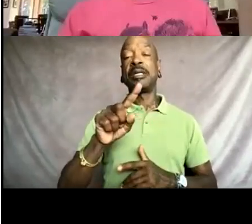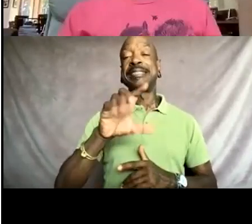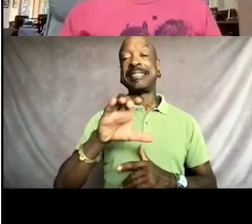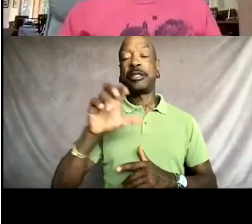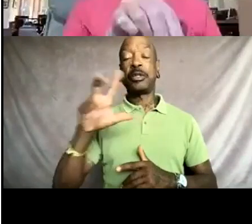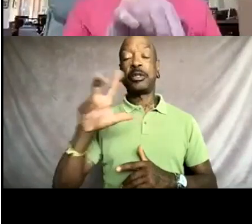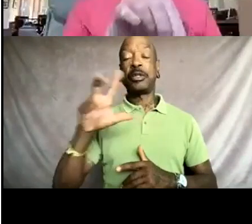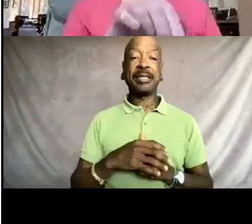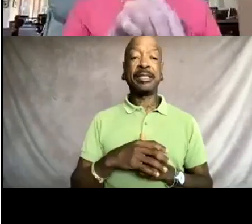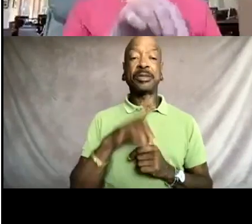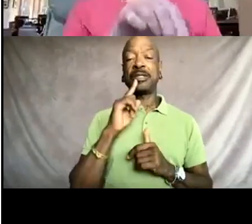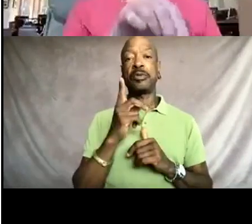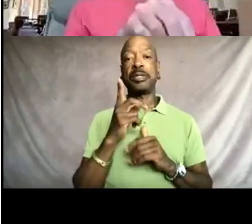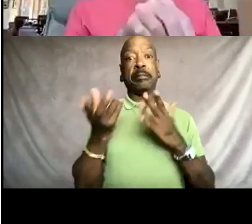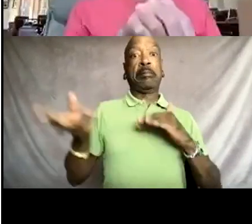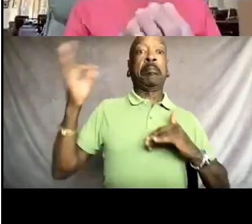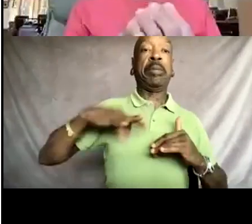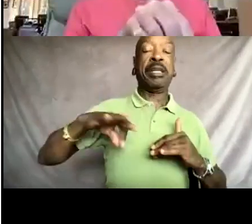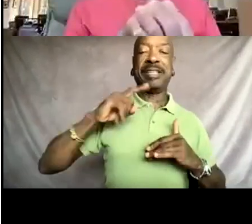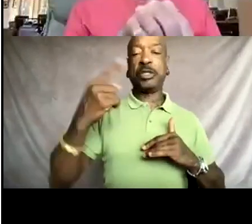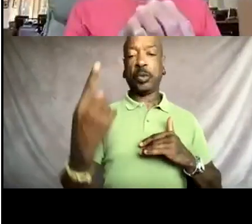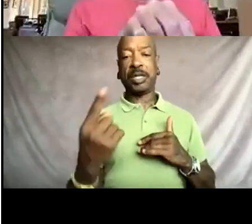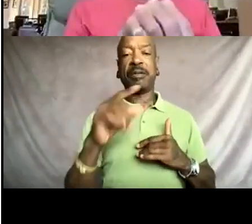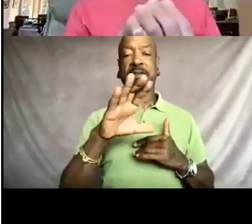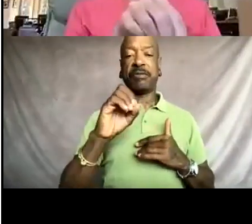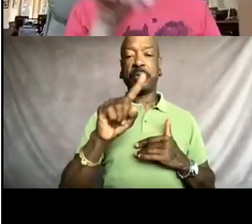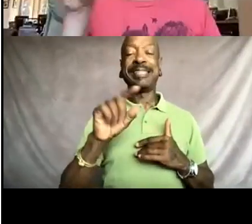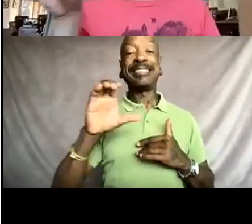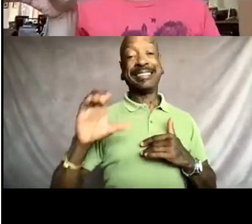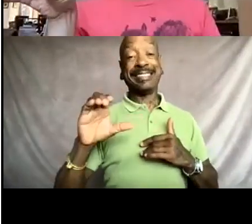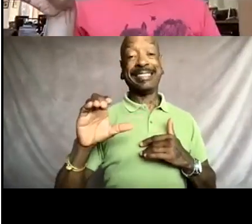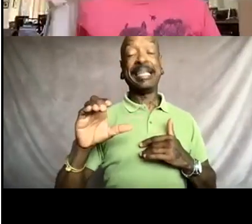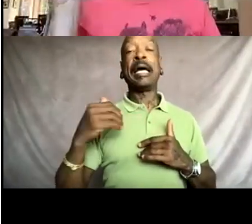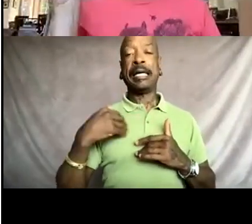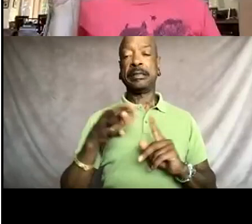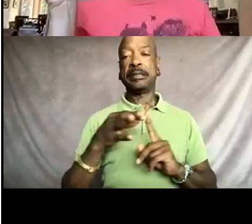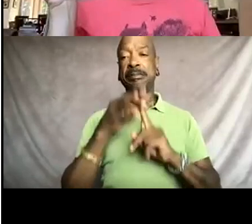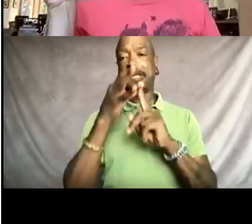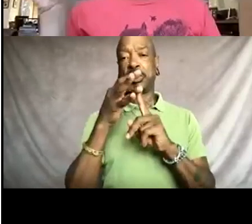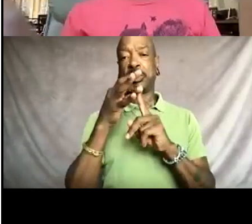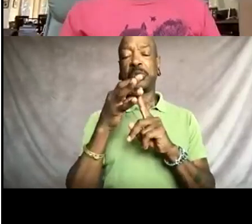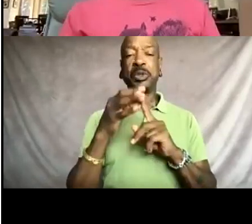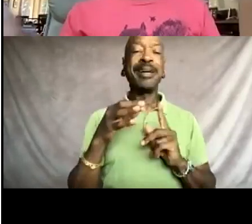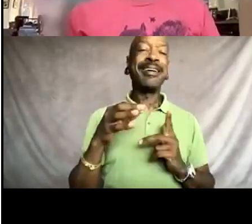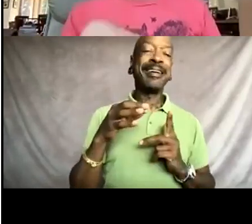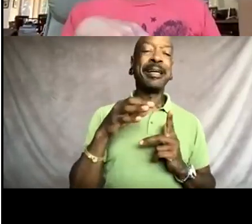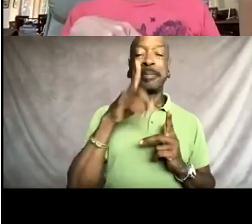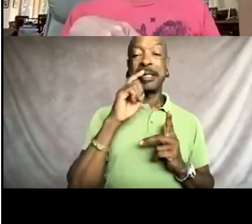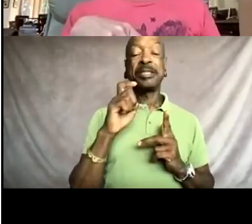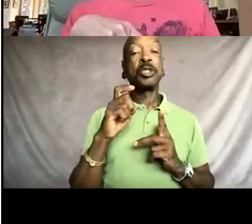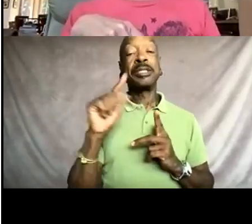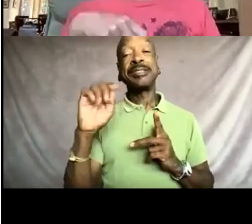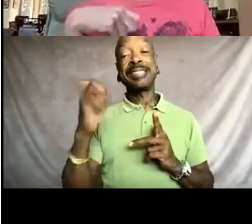sprinkles on the cake because this is the one 501c category that has this special status of being able to take tax